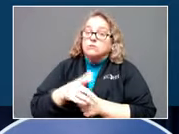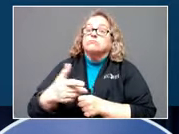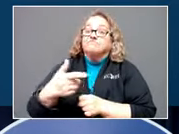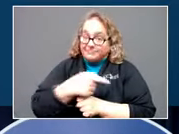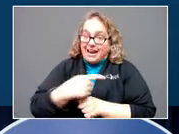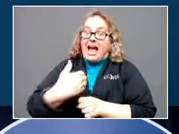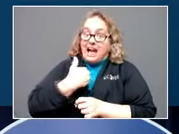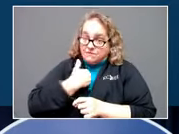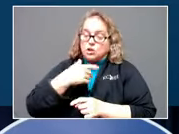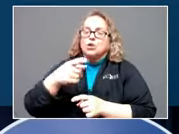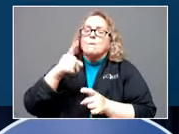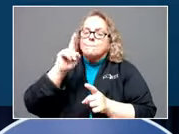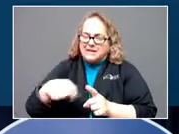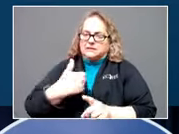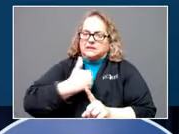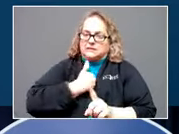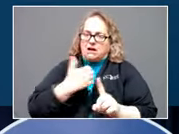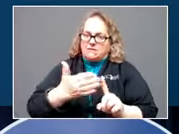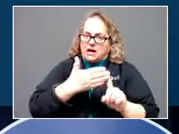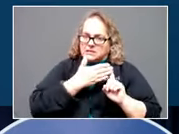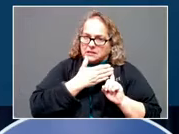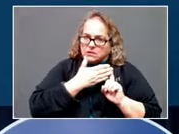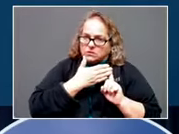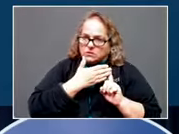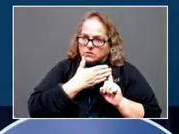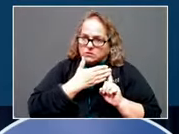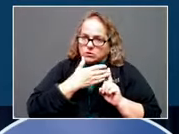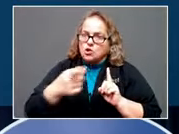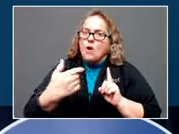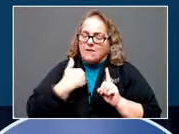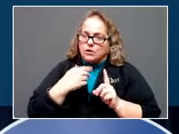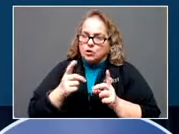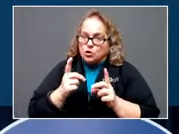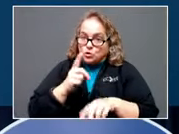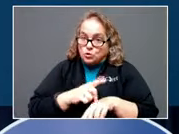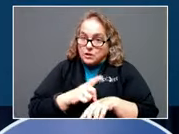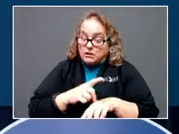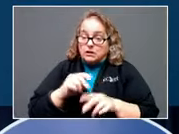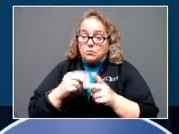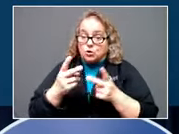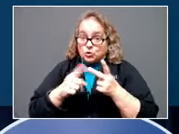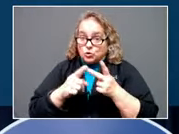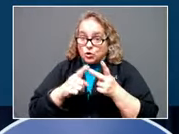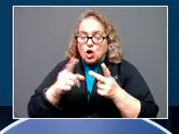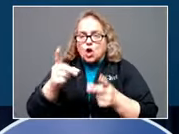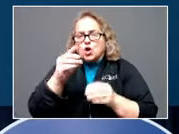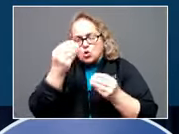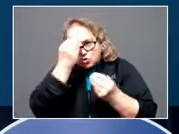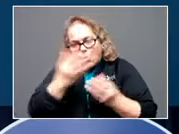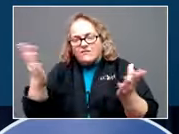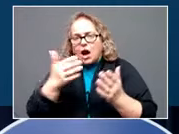harm to the people around you. Number two, you need to notify close contacts. This thing spreads so fast. You need to pick